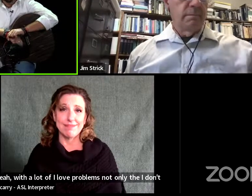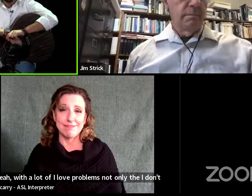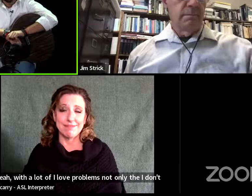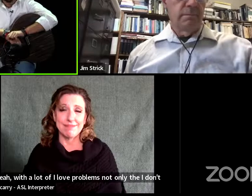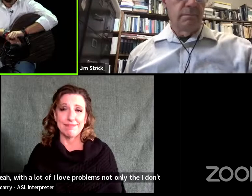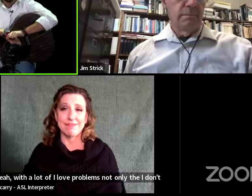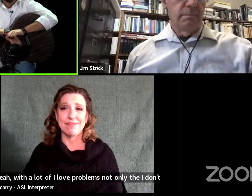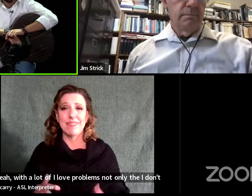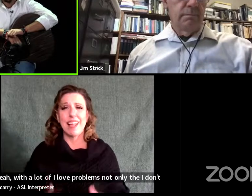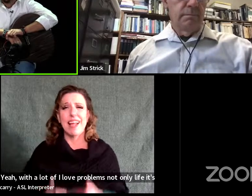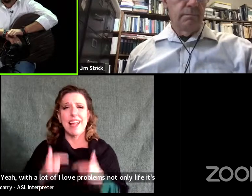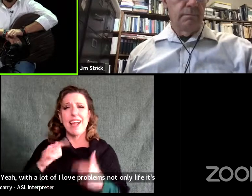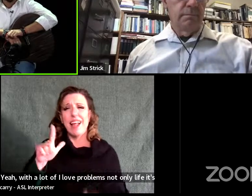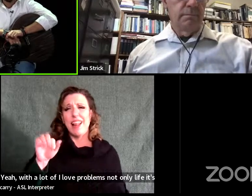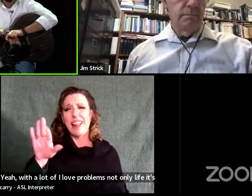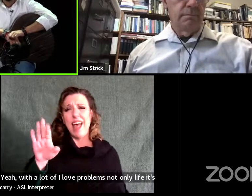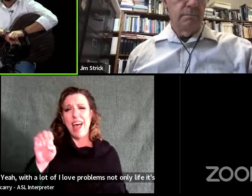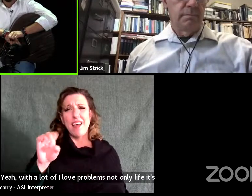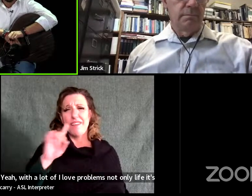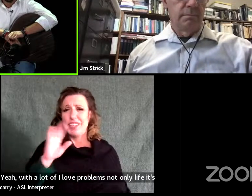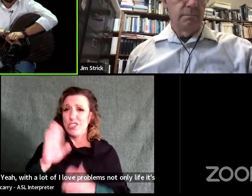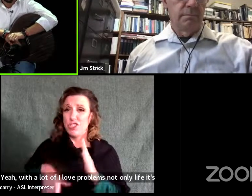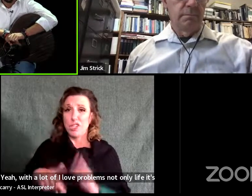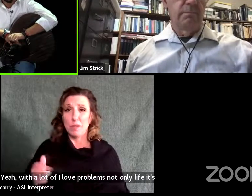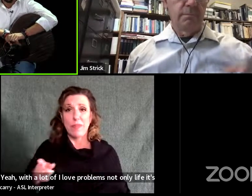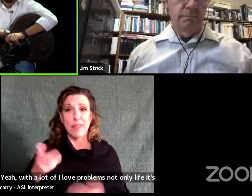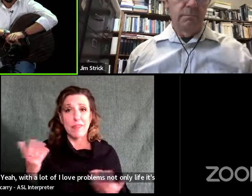Life it's very cheap over there.